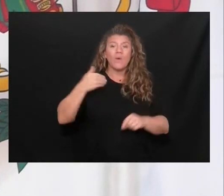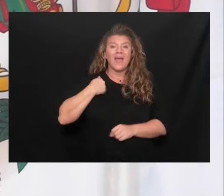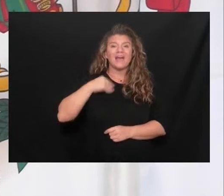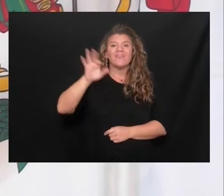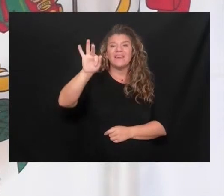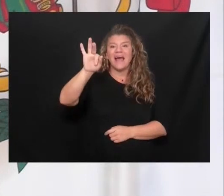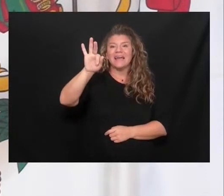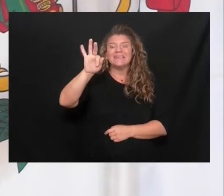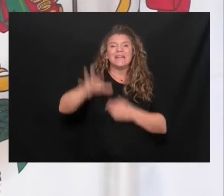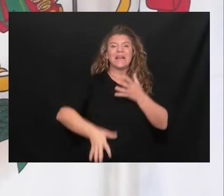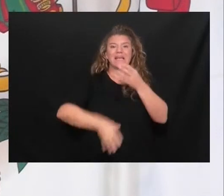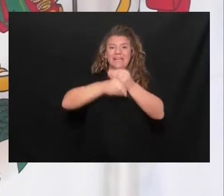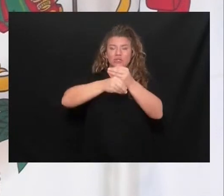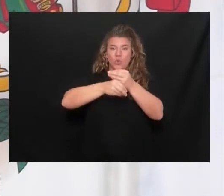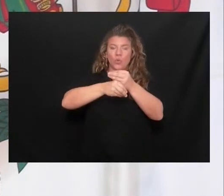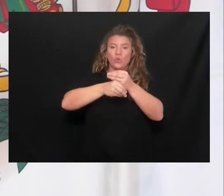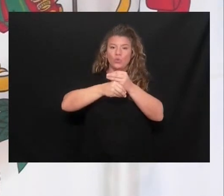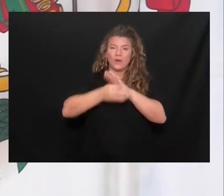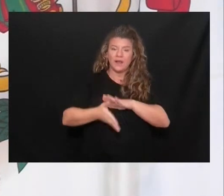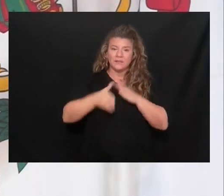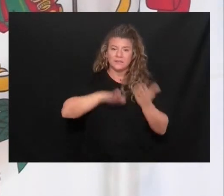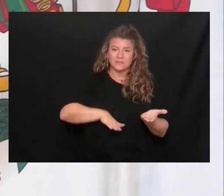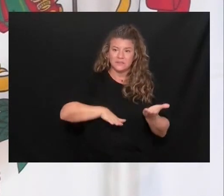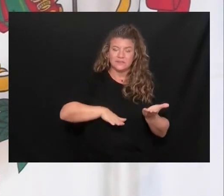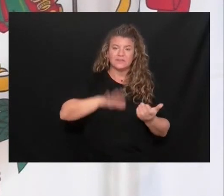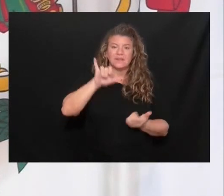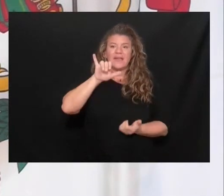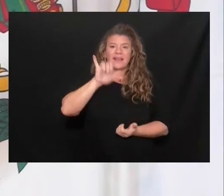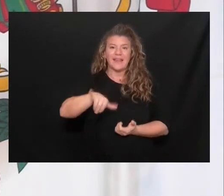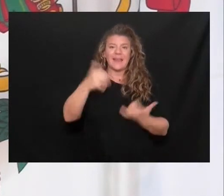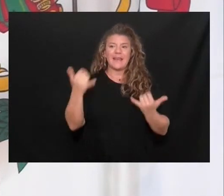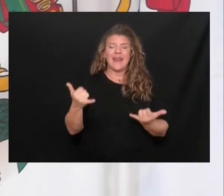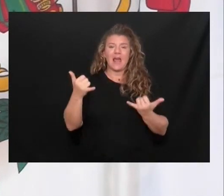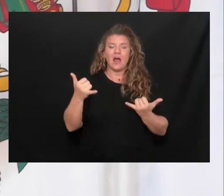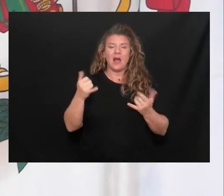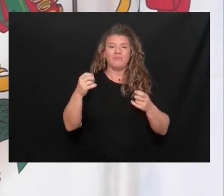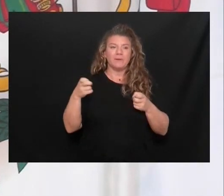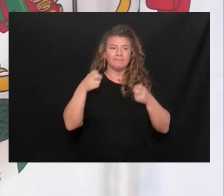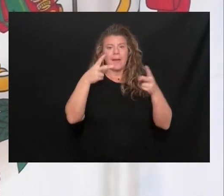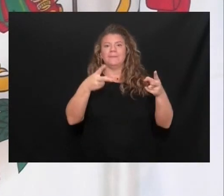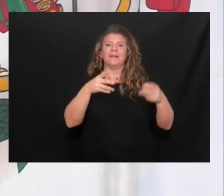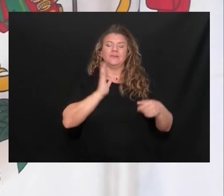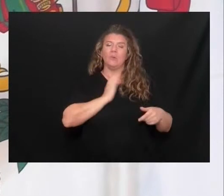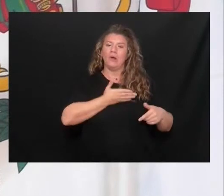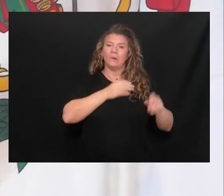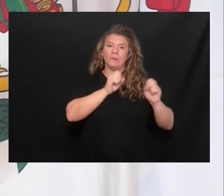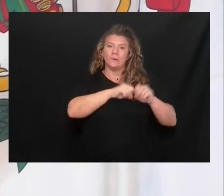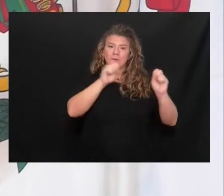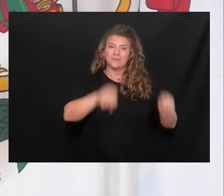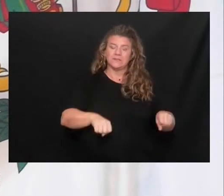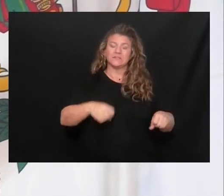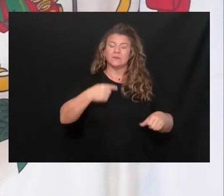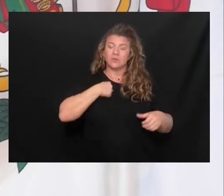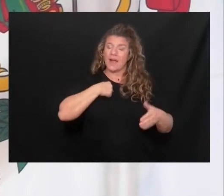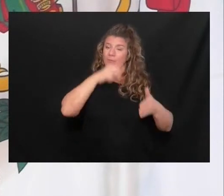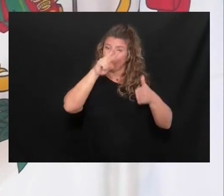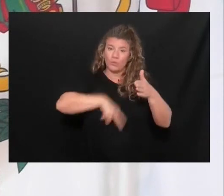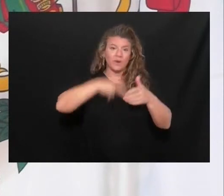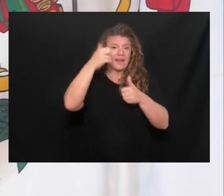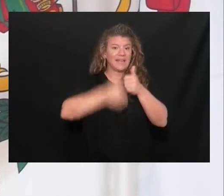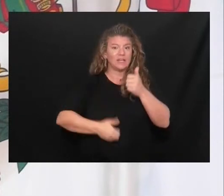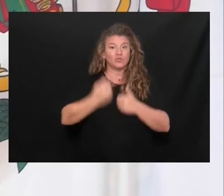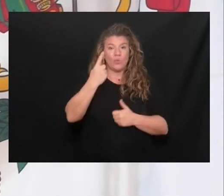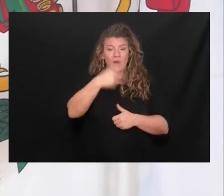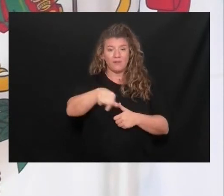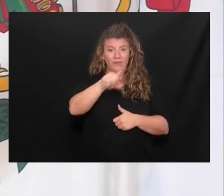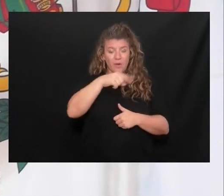19 additional, I think, that have now been updated to our system. So I'm going to go through each and every one of those,